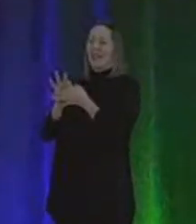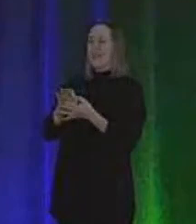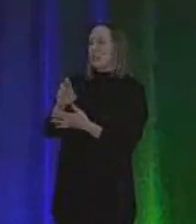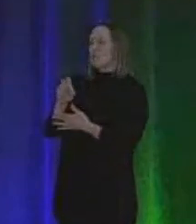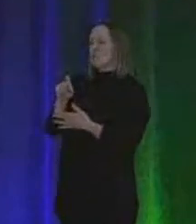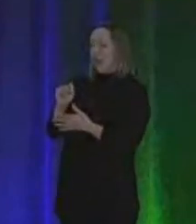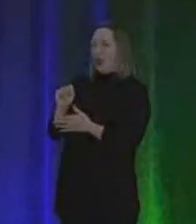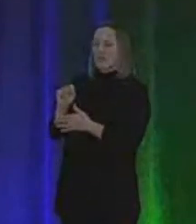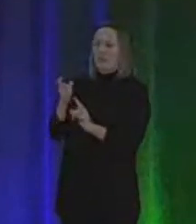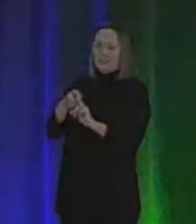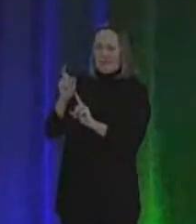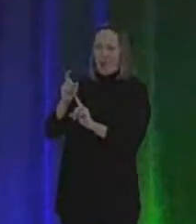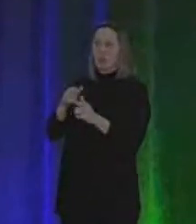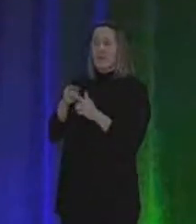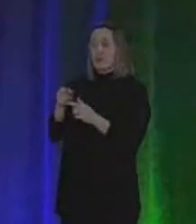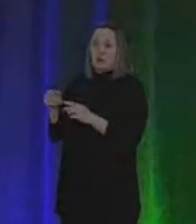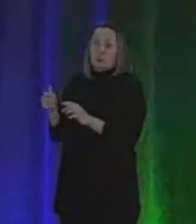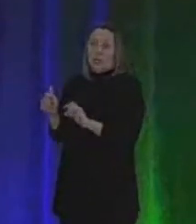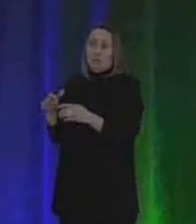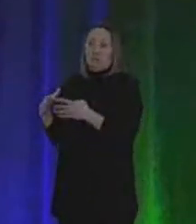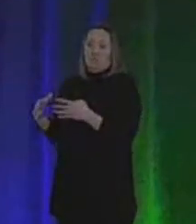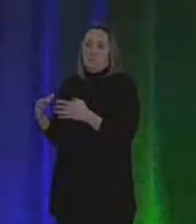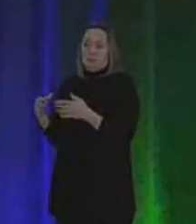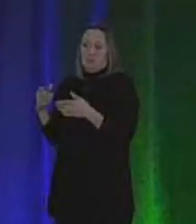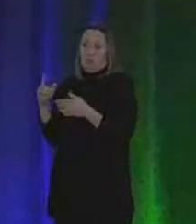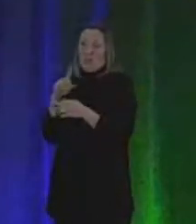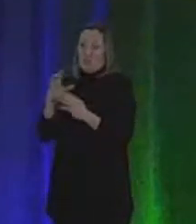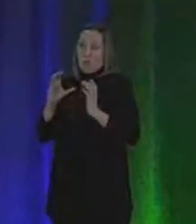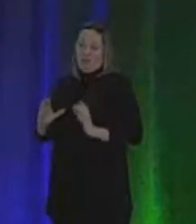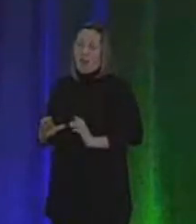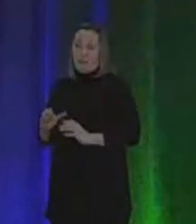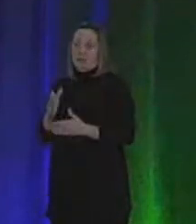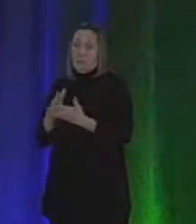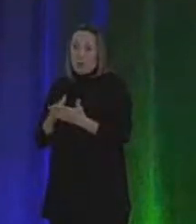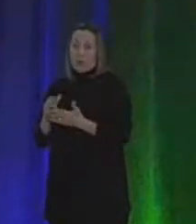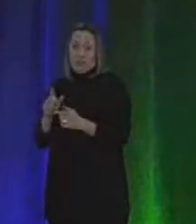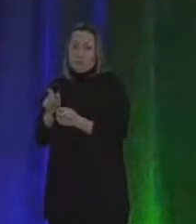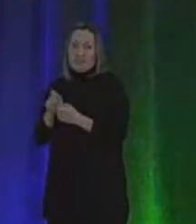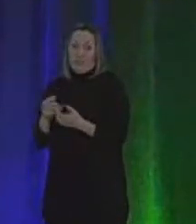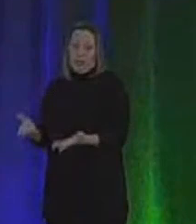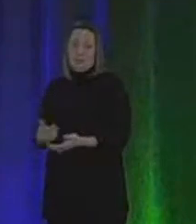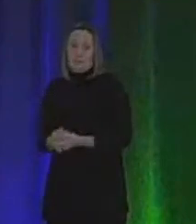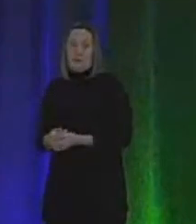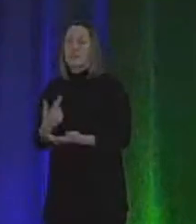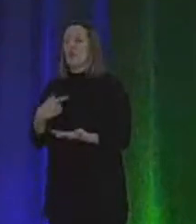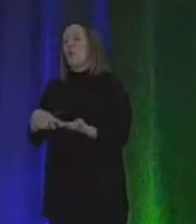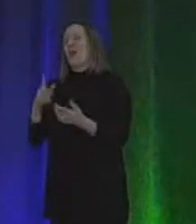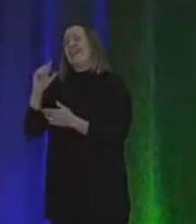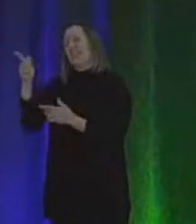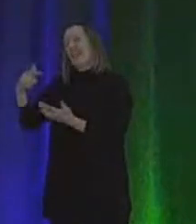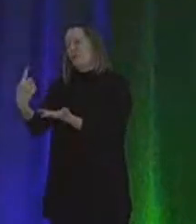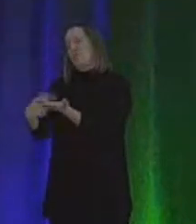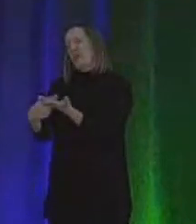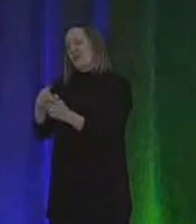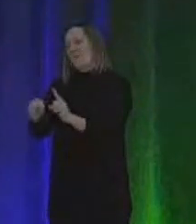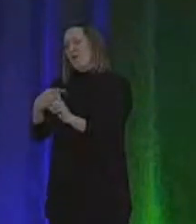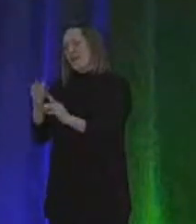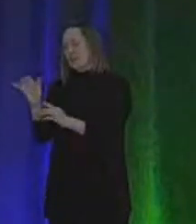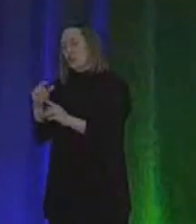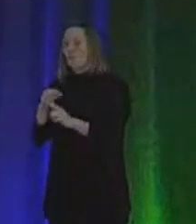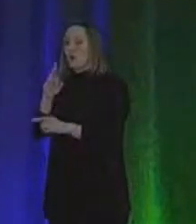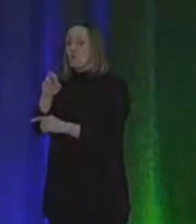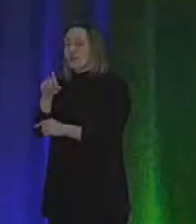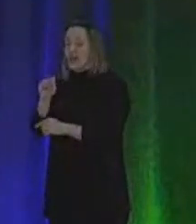default, and then you can opt into client components specifically. So we'll touch on this later as well, but React